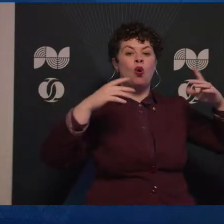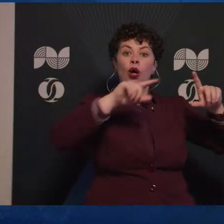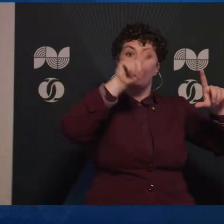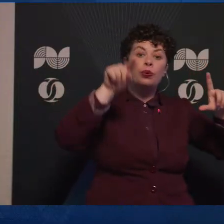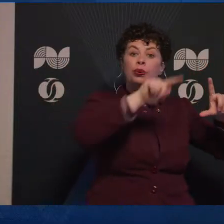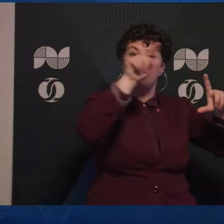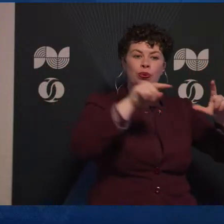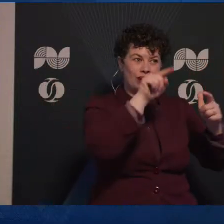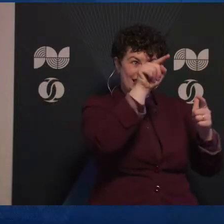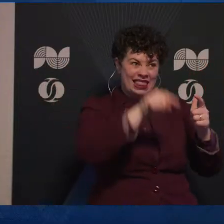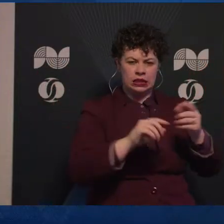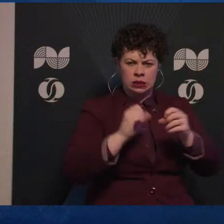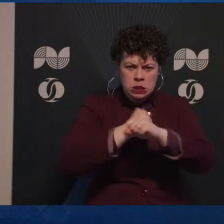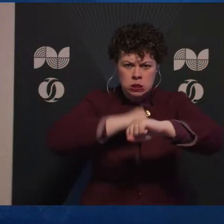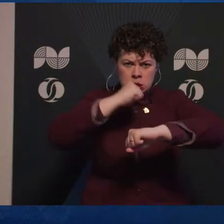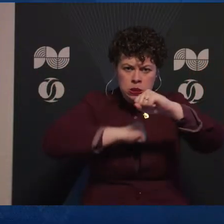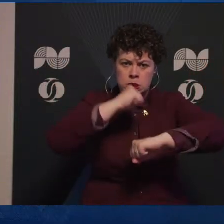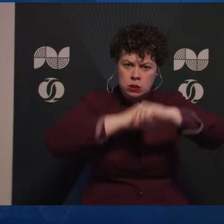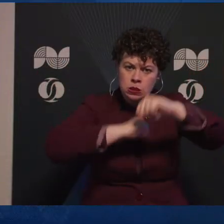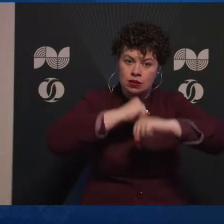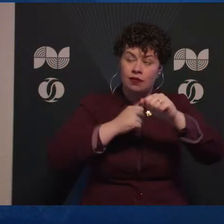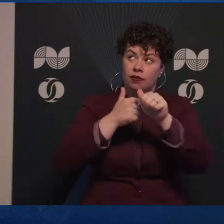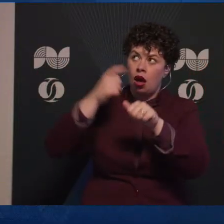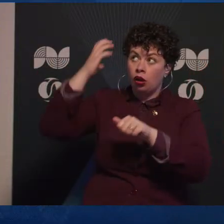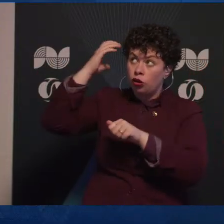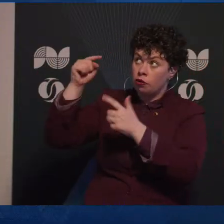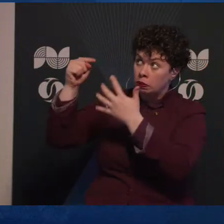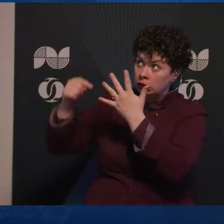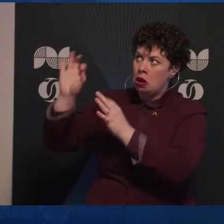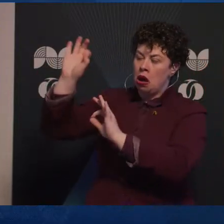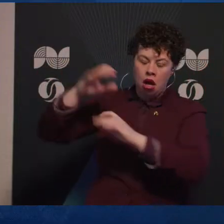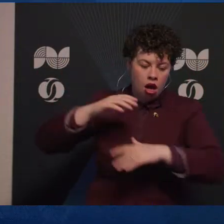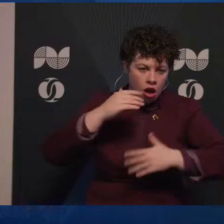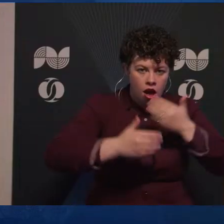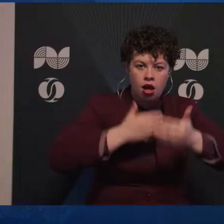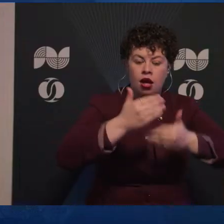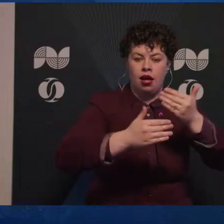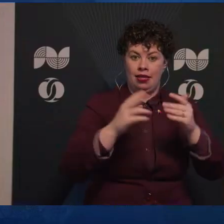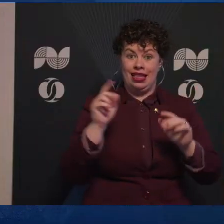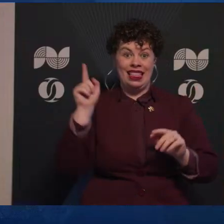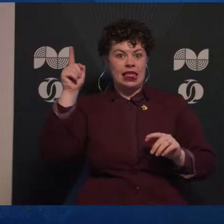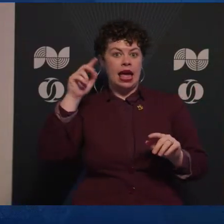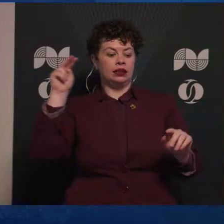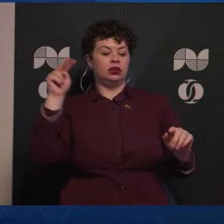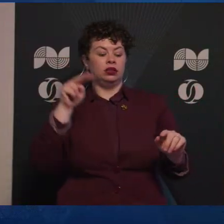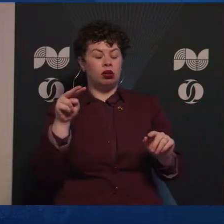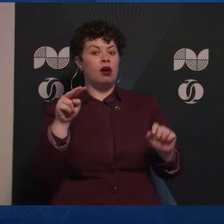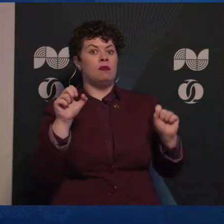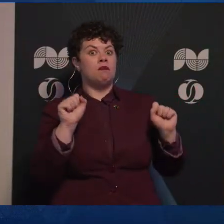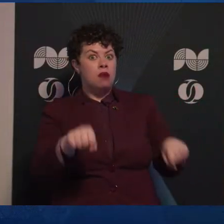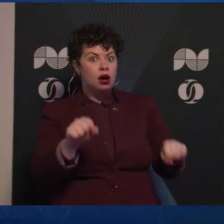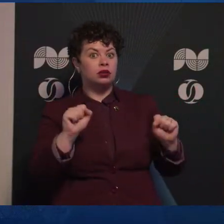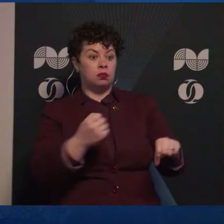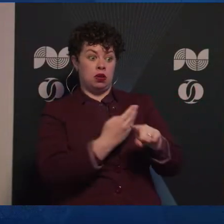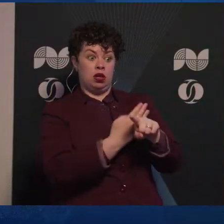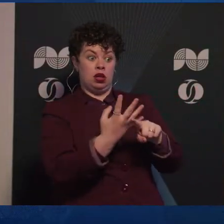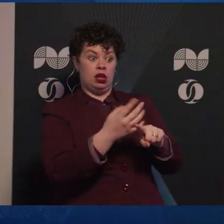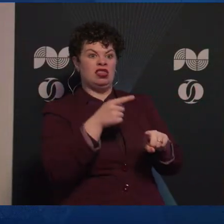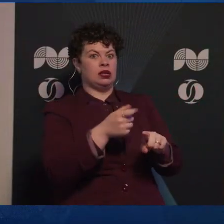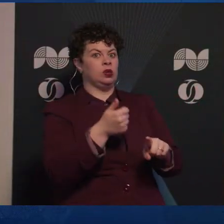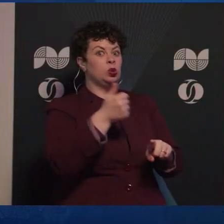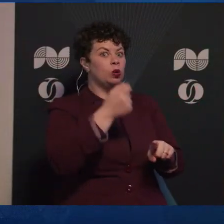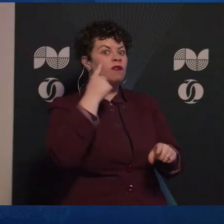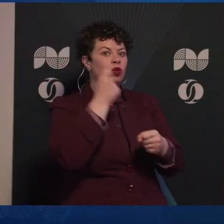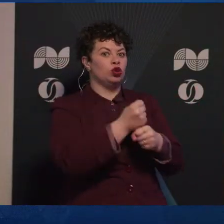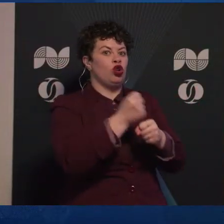industrial capability, and identifying upfront the potential for the green transition to be a stimulator of